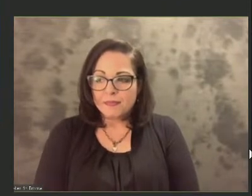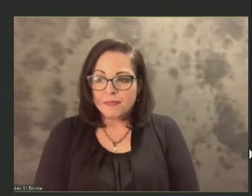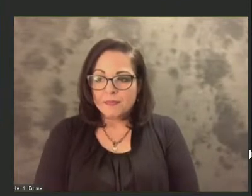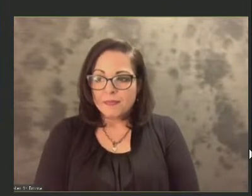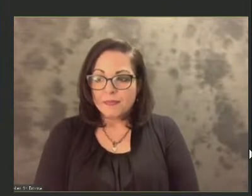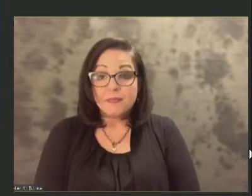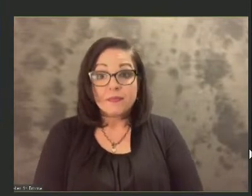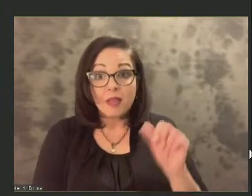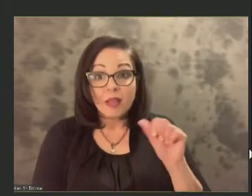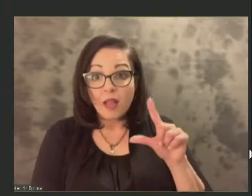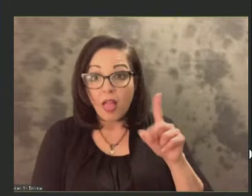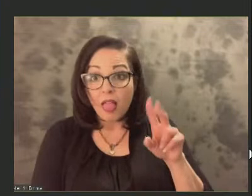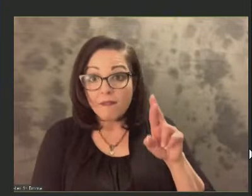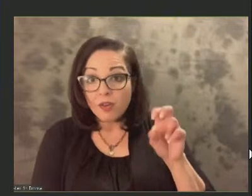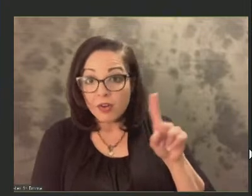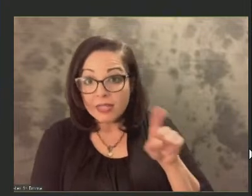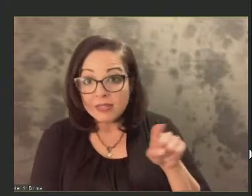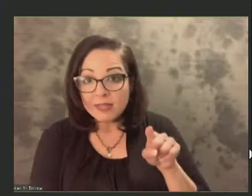Ms. Alvarez,